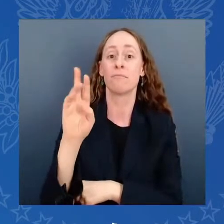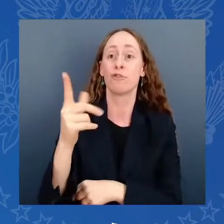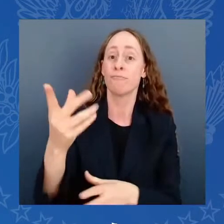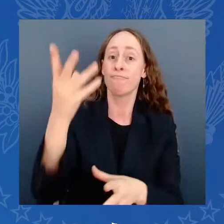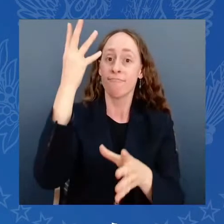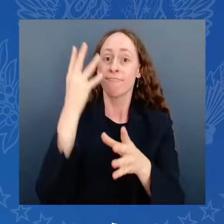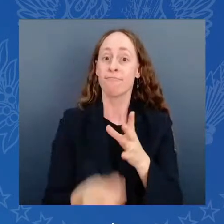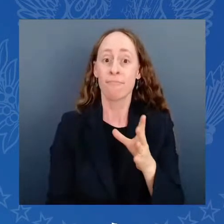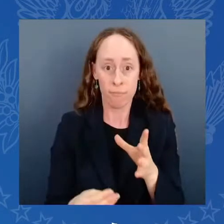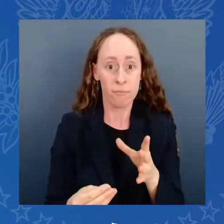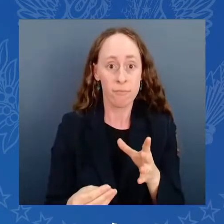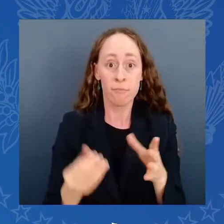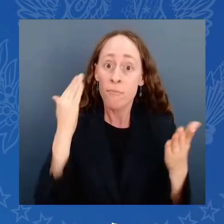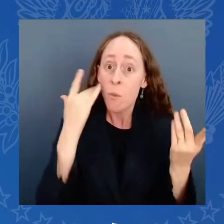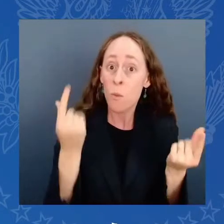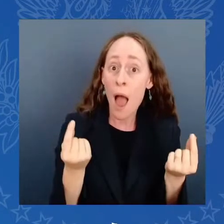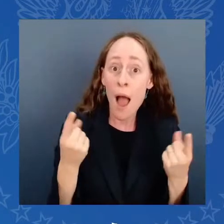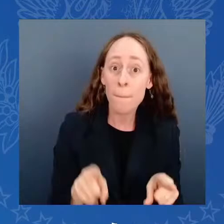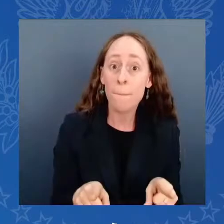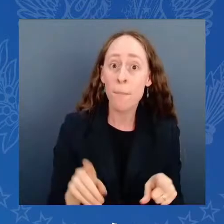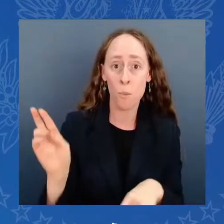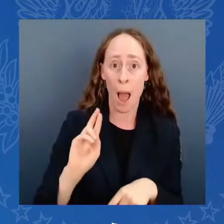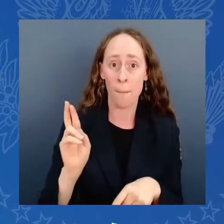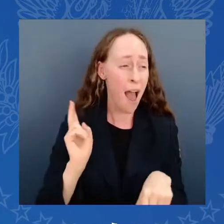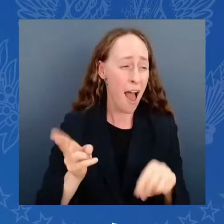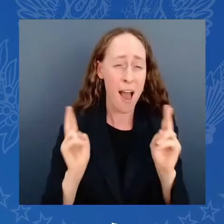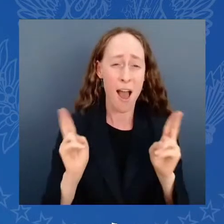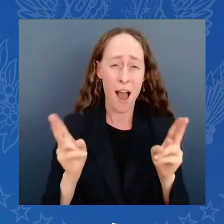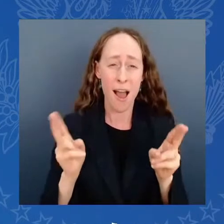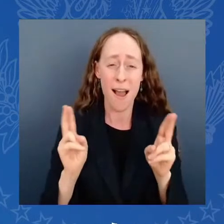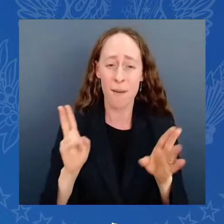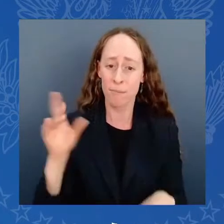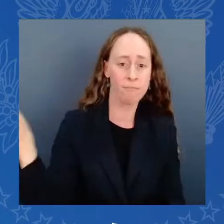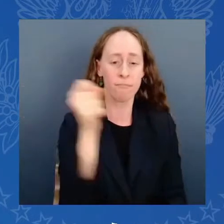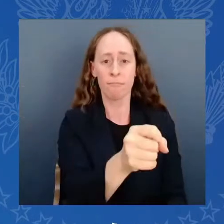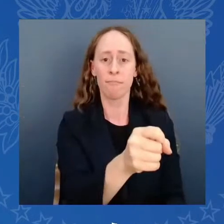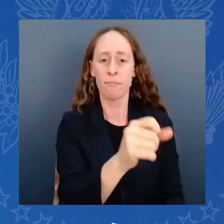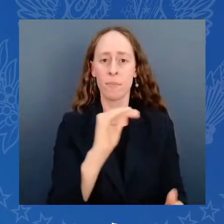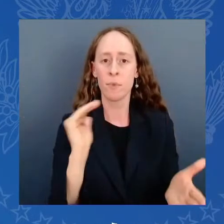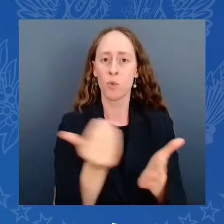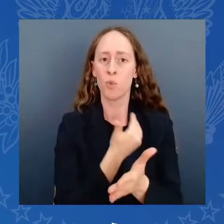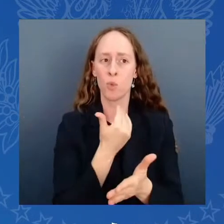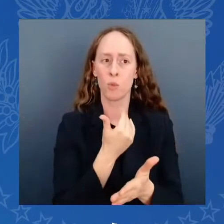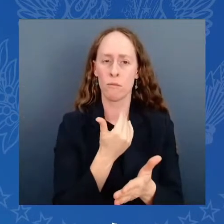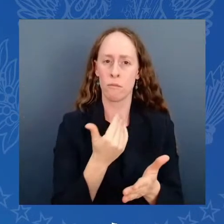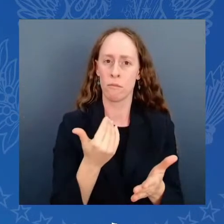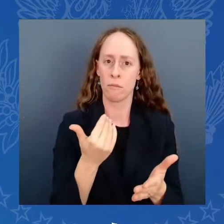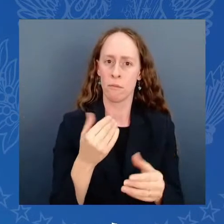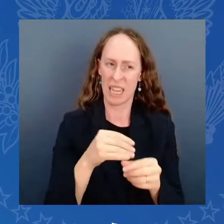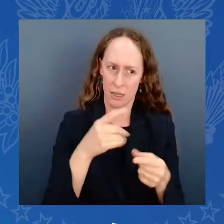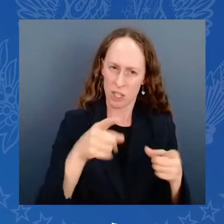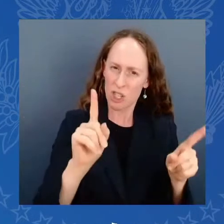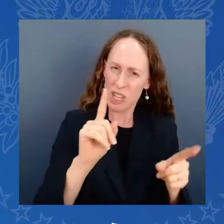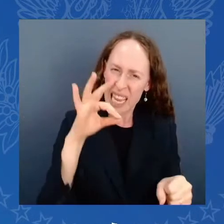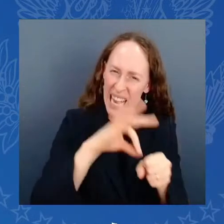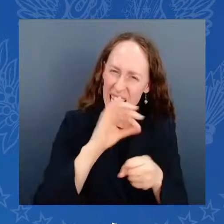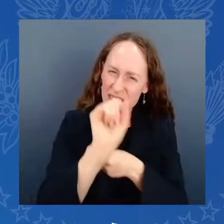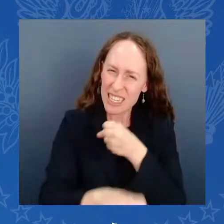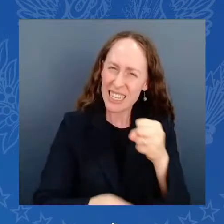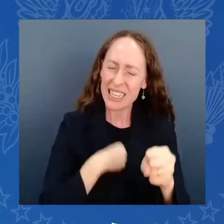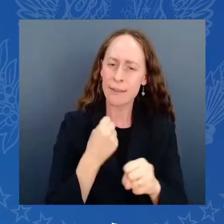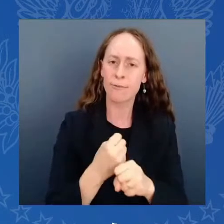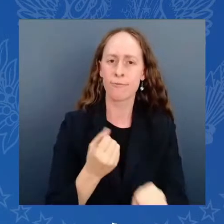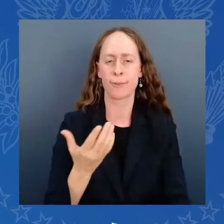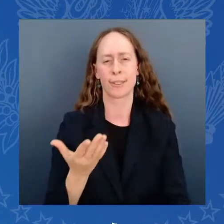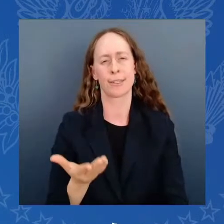President Trump's nominee at the very same time votes are being cast in an election that Trump would lose.